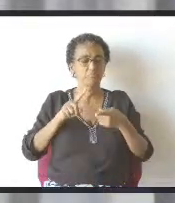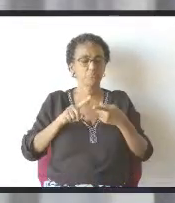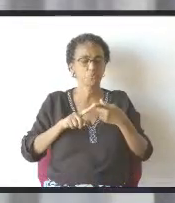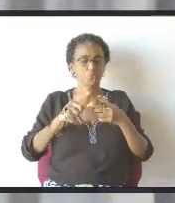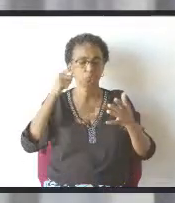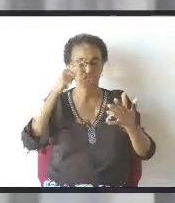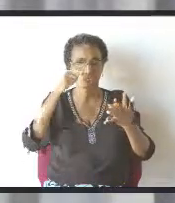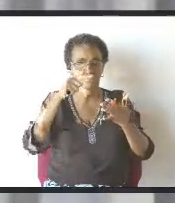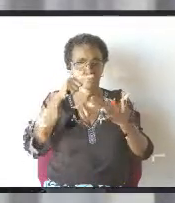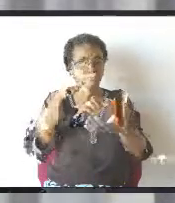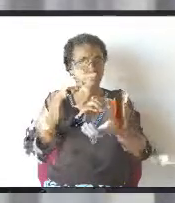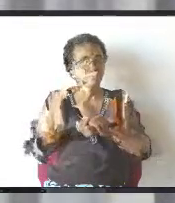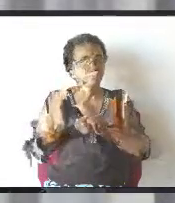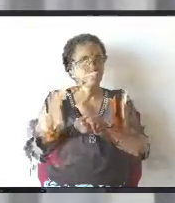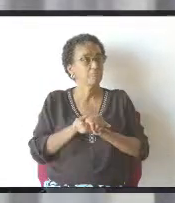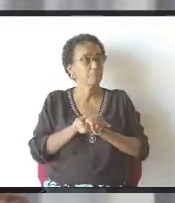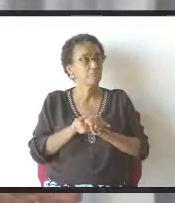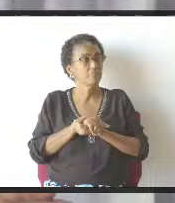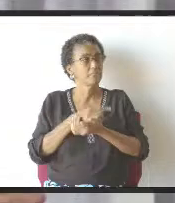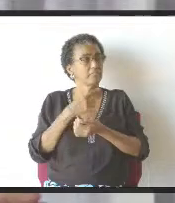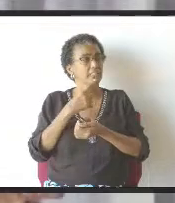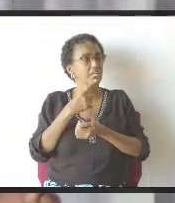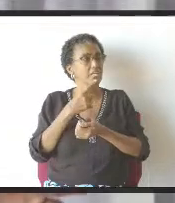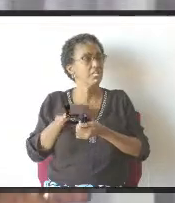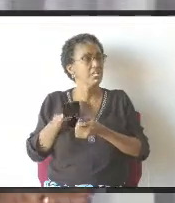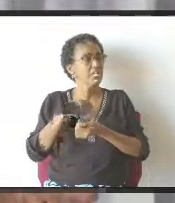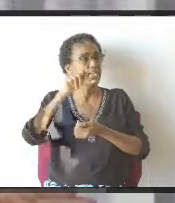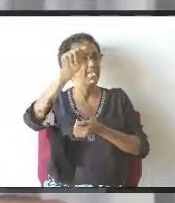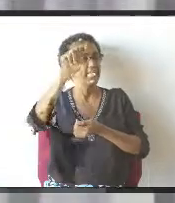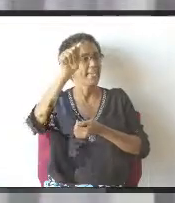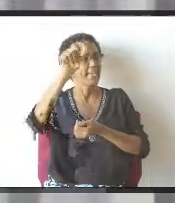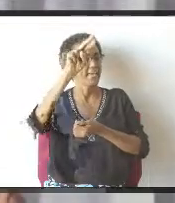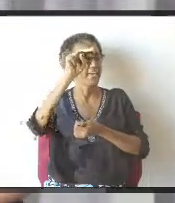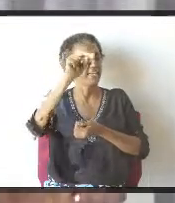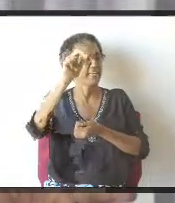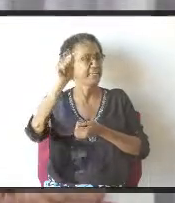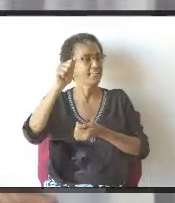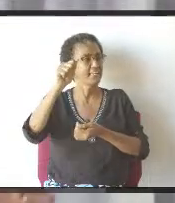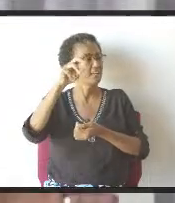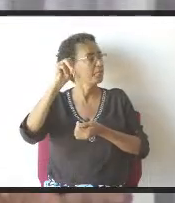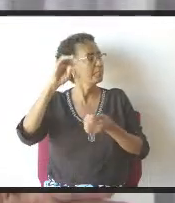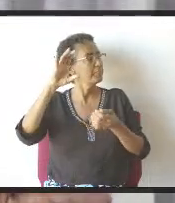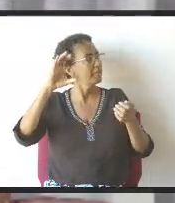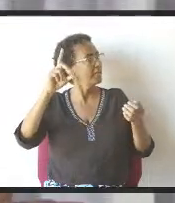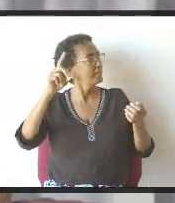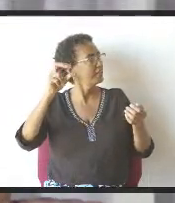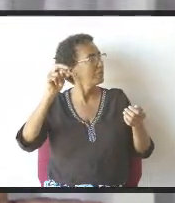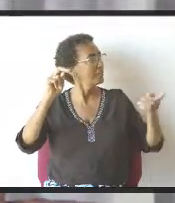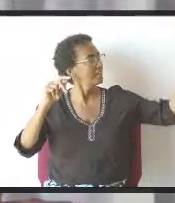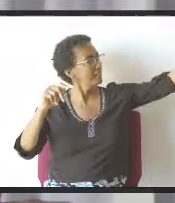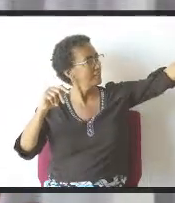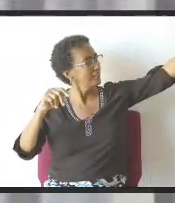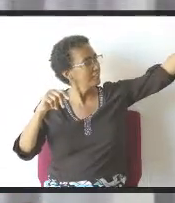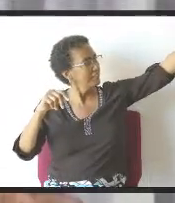Anya McDonald here today? All right, Anya, could you stand up so we can see where you are? And you're with somebody as a friend that we don't know?